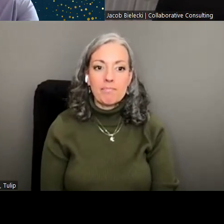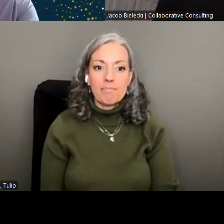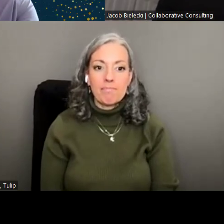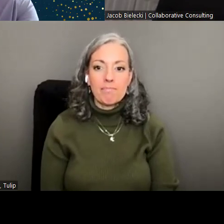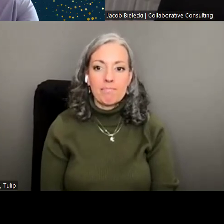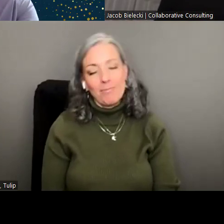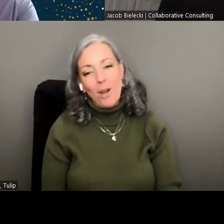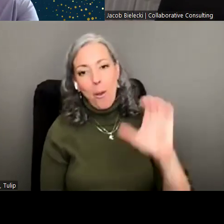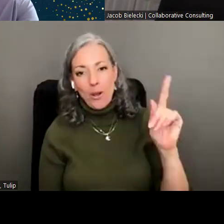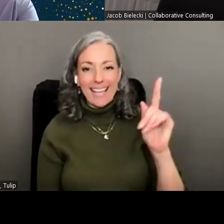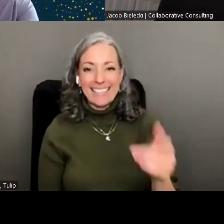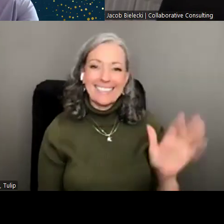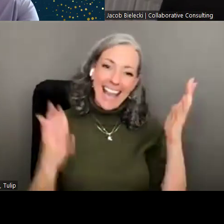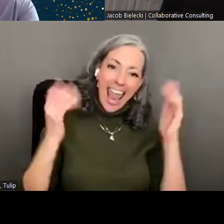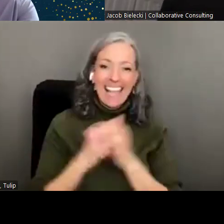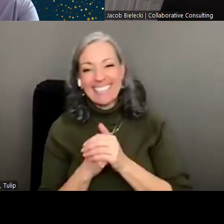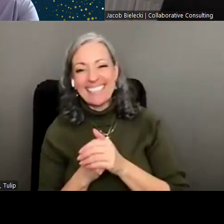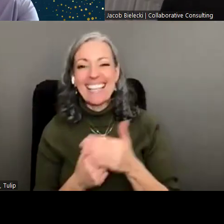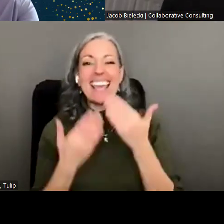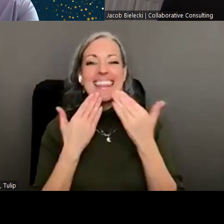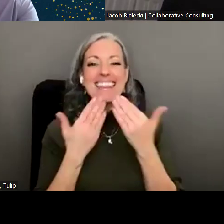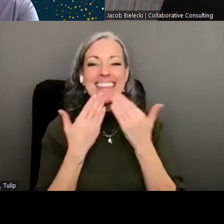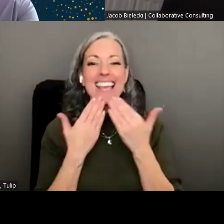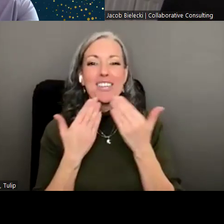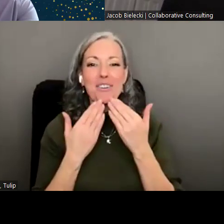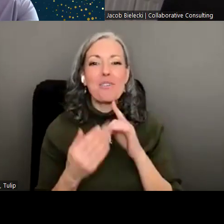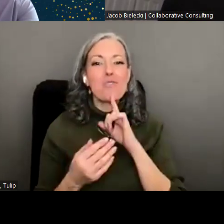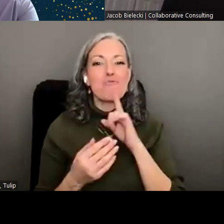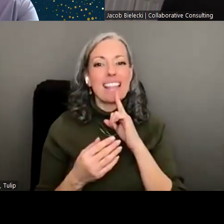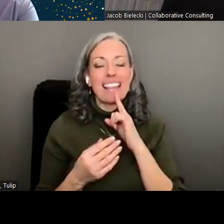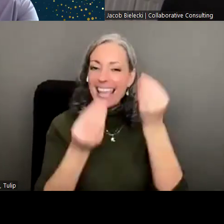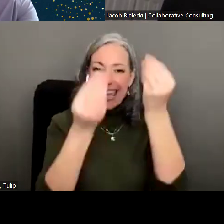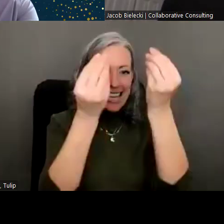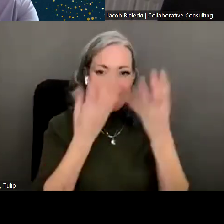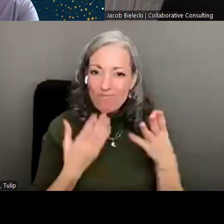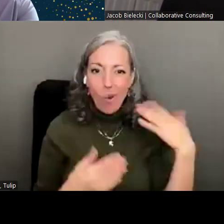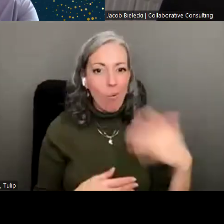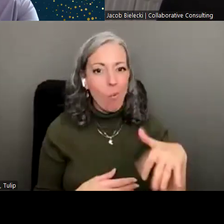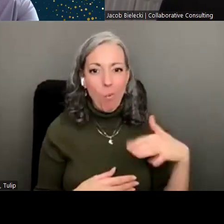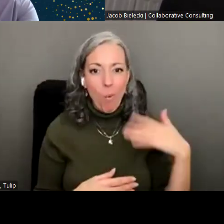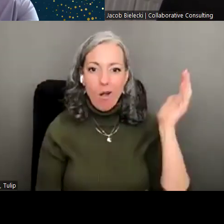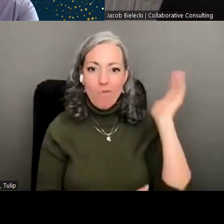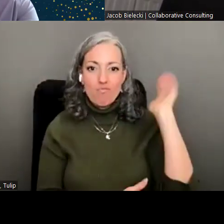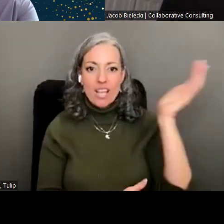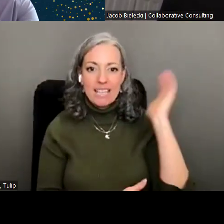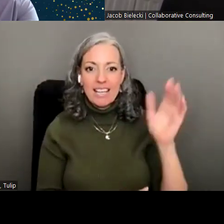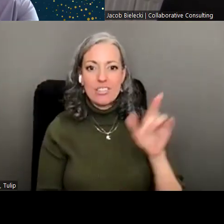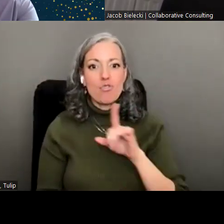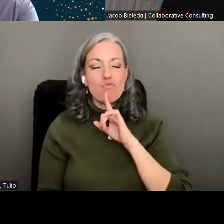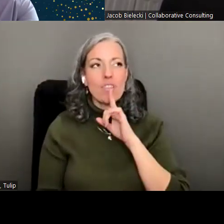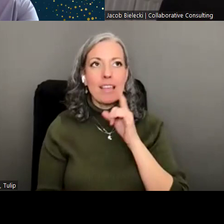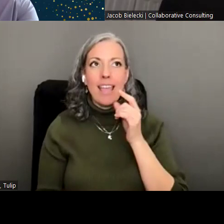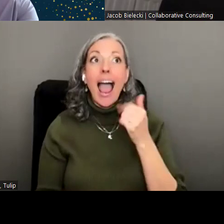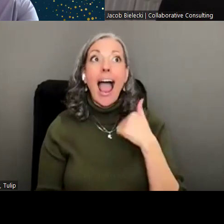All right, there we go. All right. Hi, thank you. It's been a very informative presentation, and I'm an information